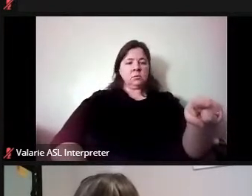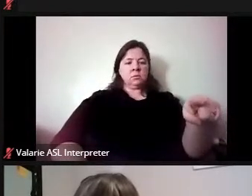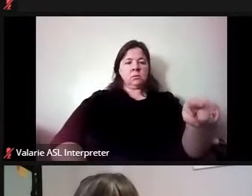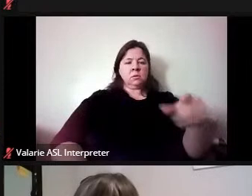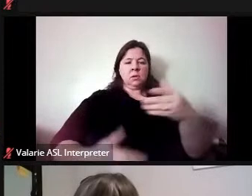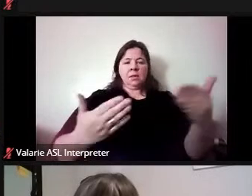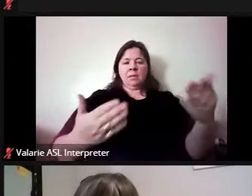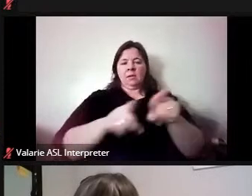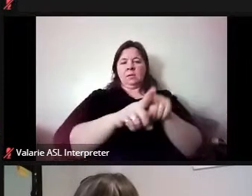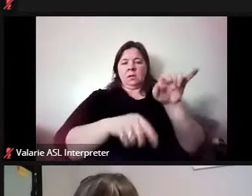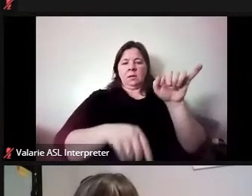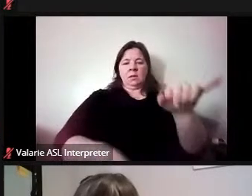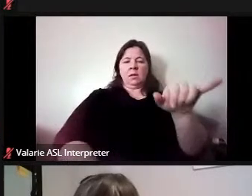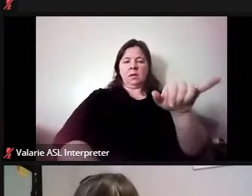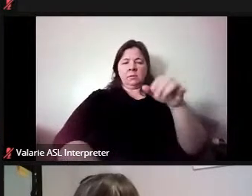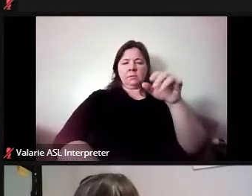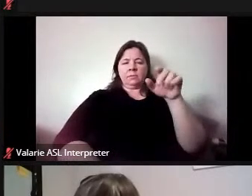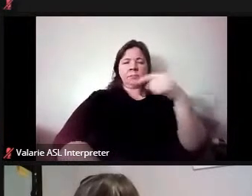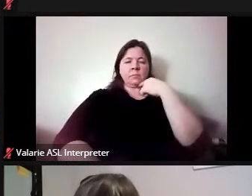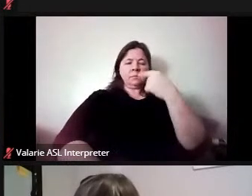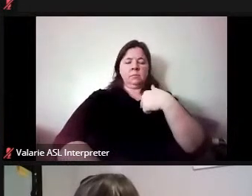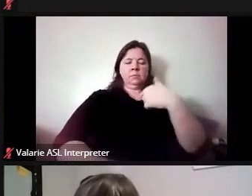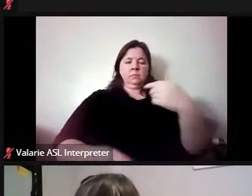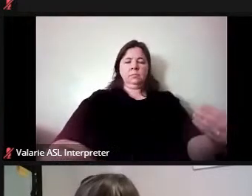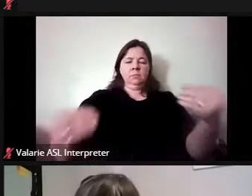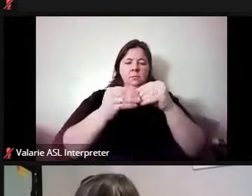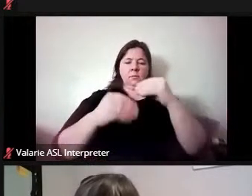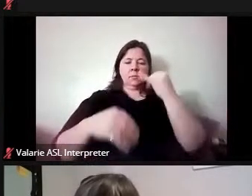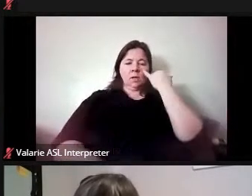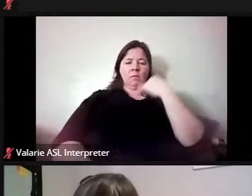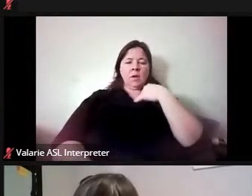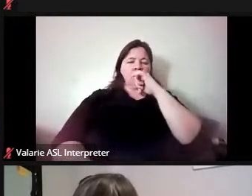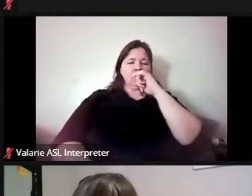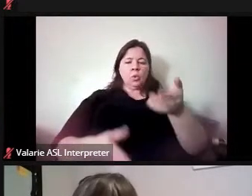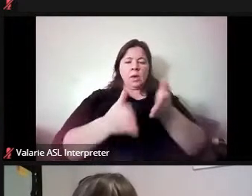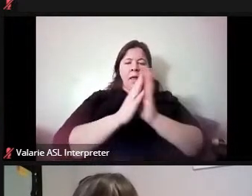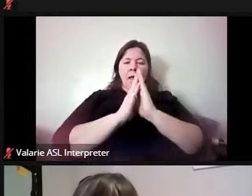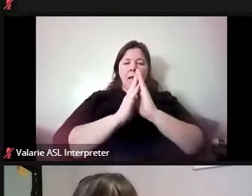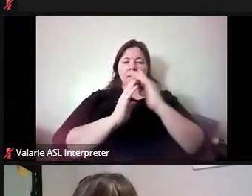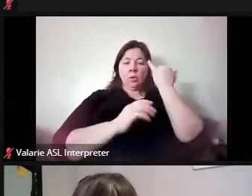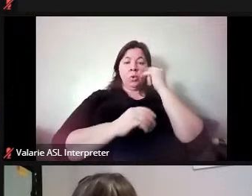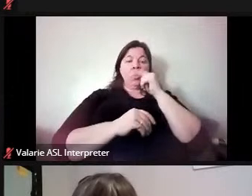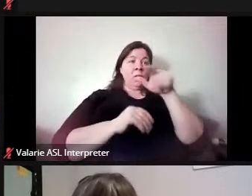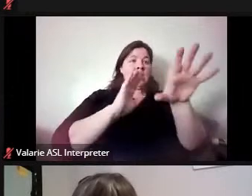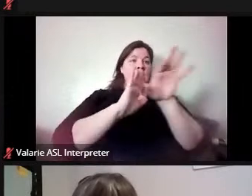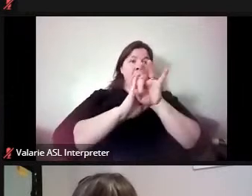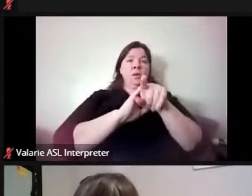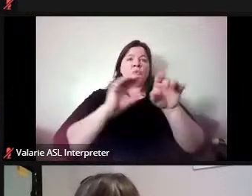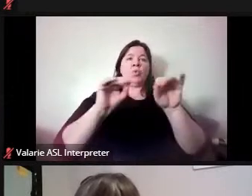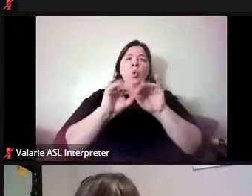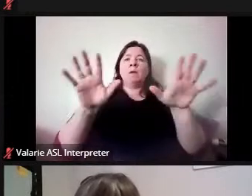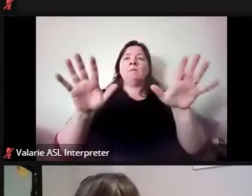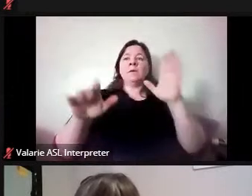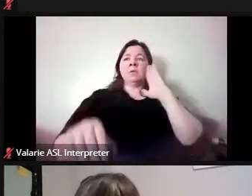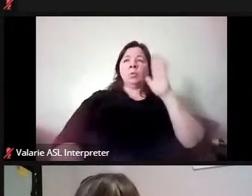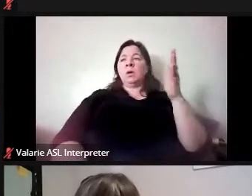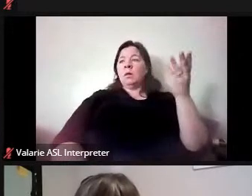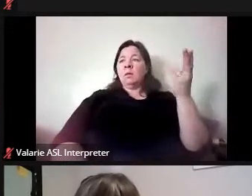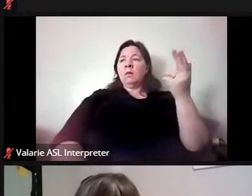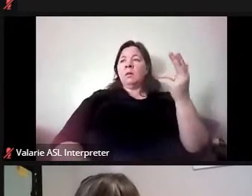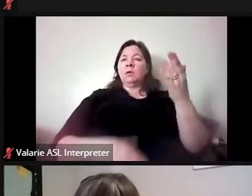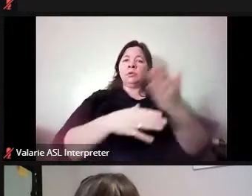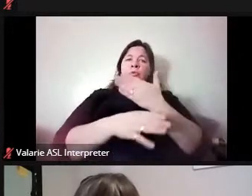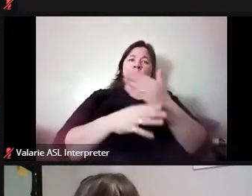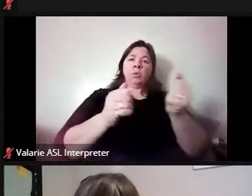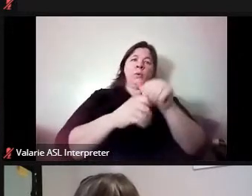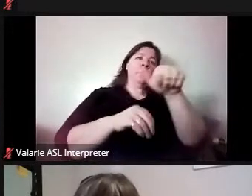him stuff like that. He tells me more if I don't ask, but whoever he picks, you're going to share it